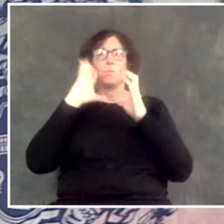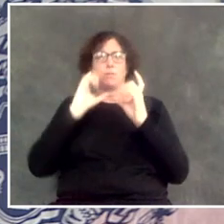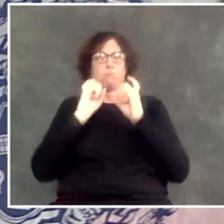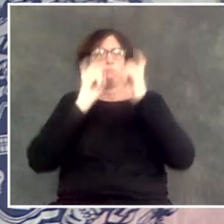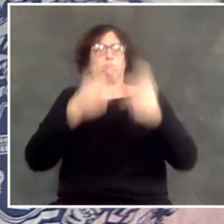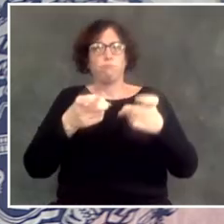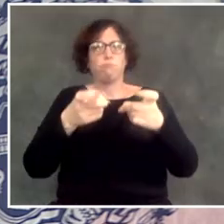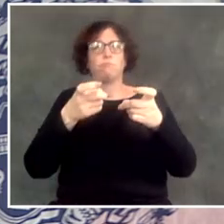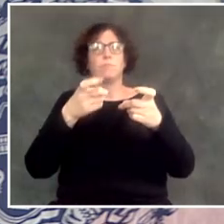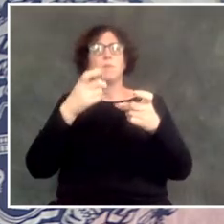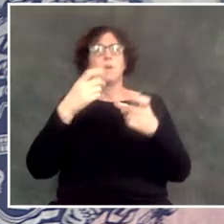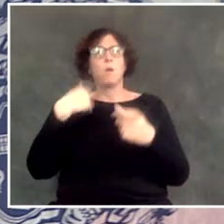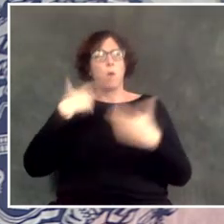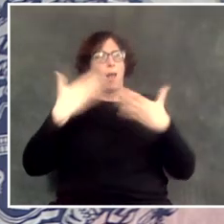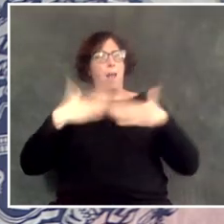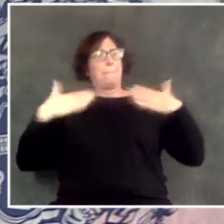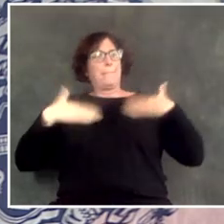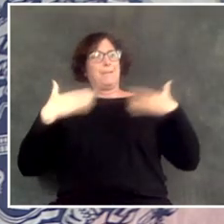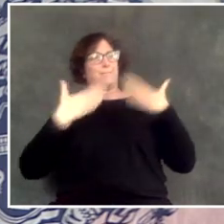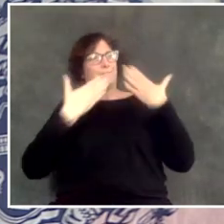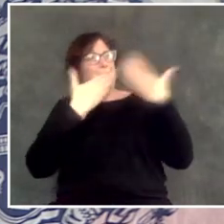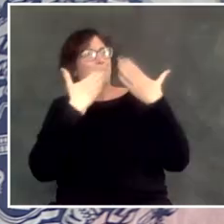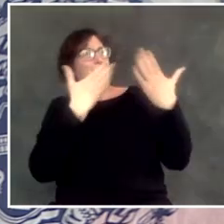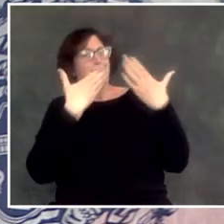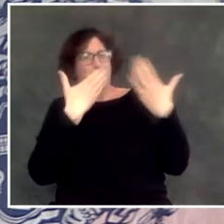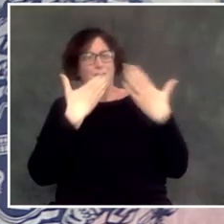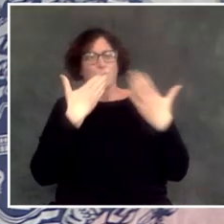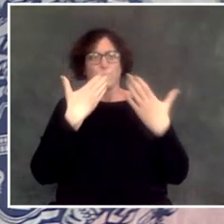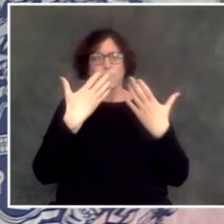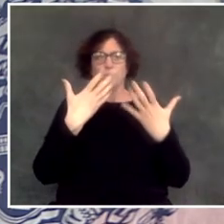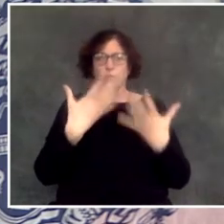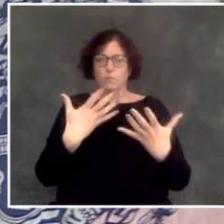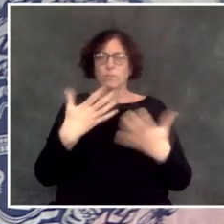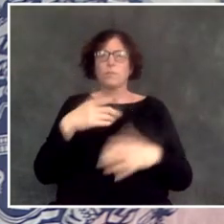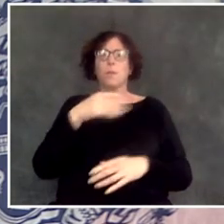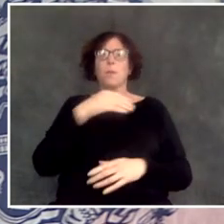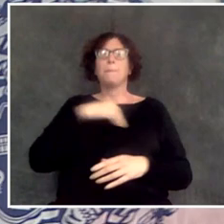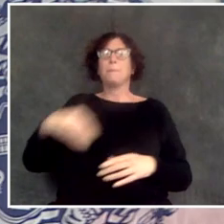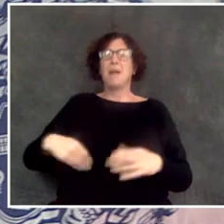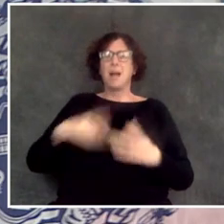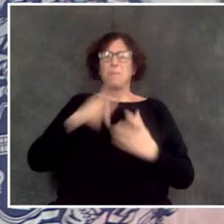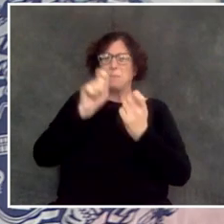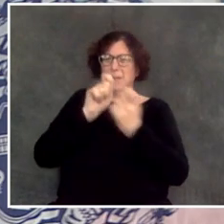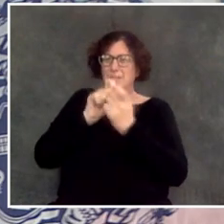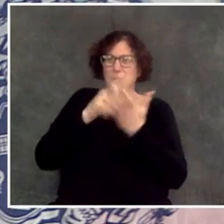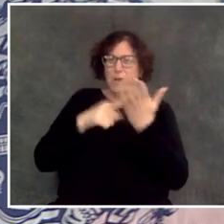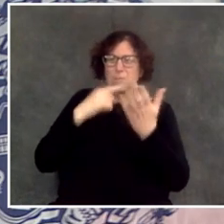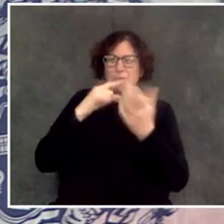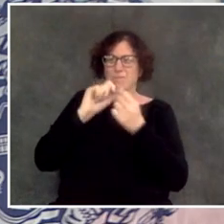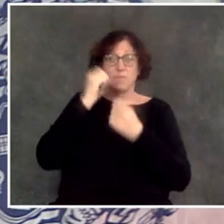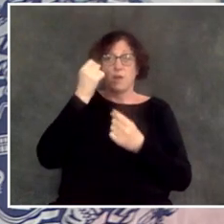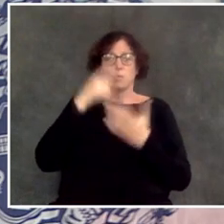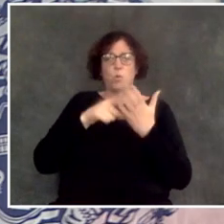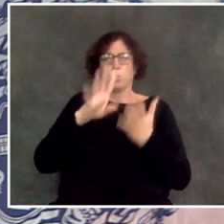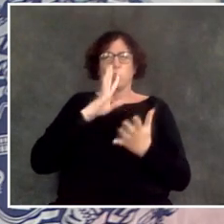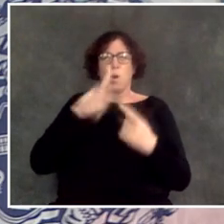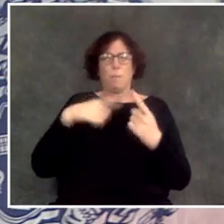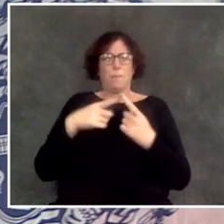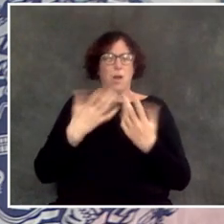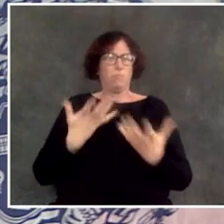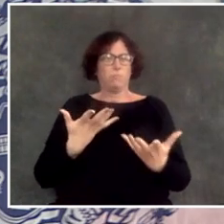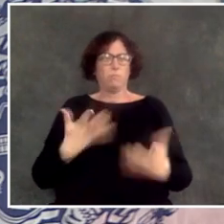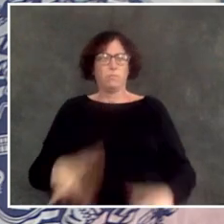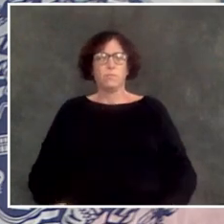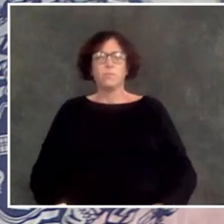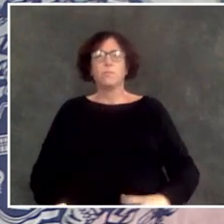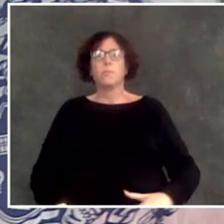grateful. But I'm not clear about what you're talking about specifically, so just clarify. So the New England Patriots,